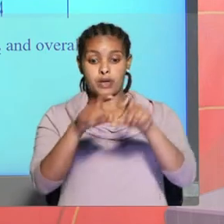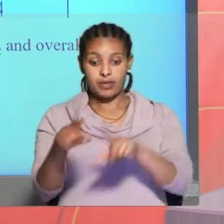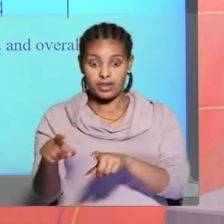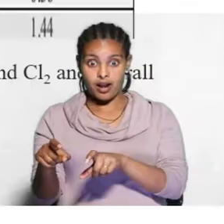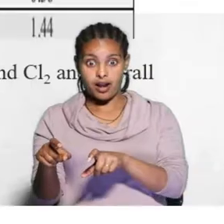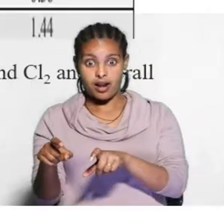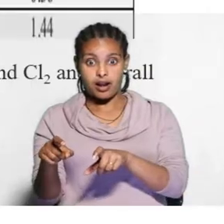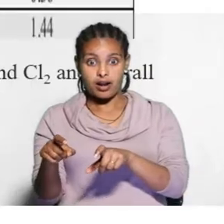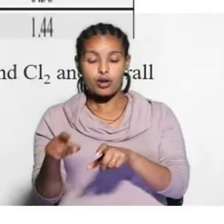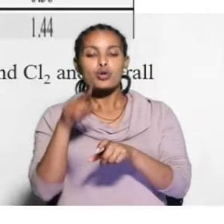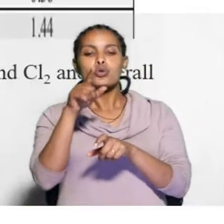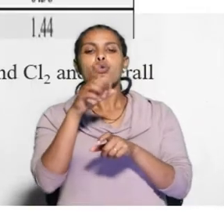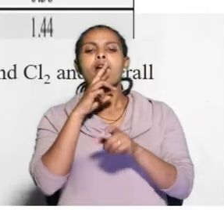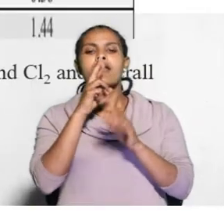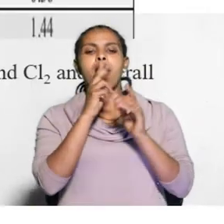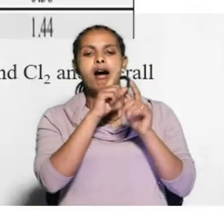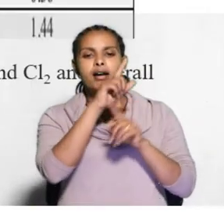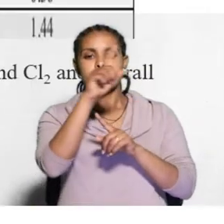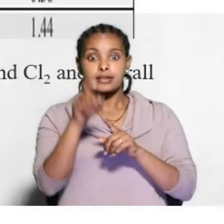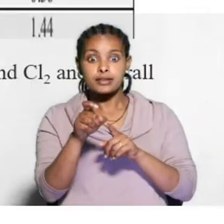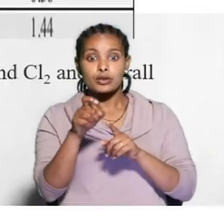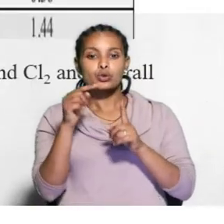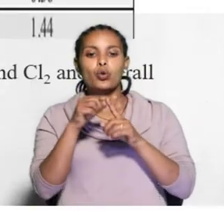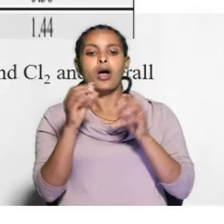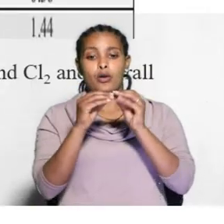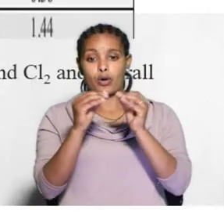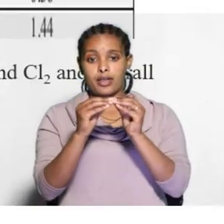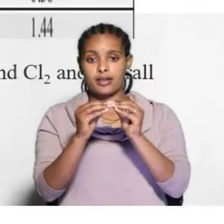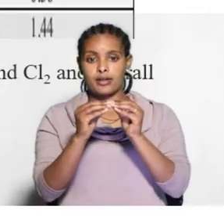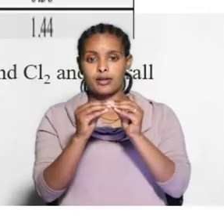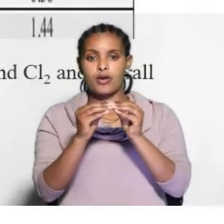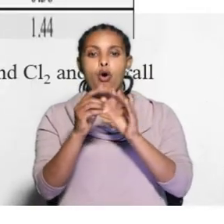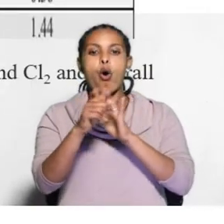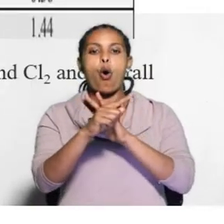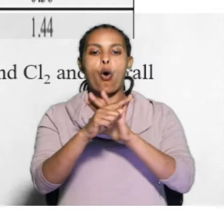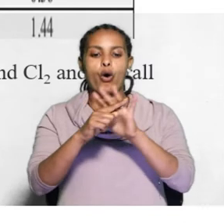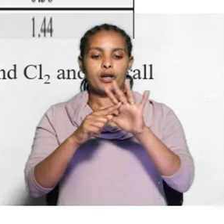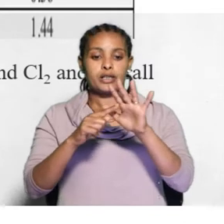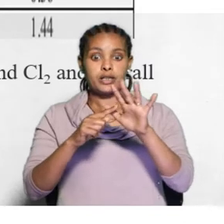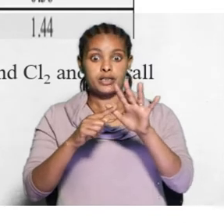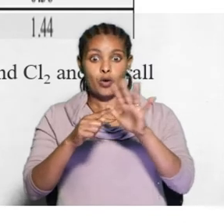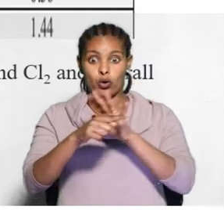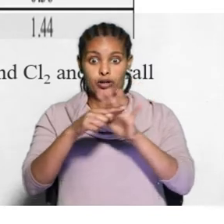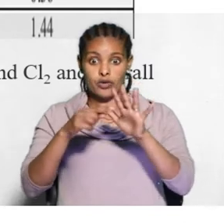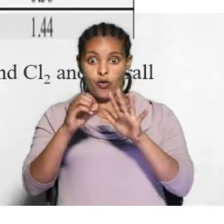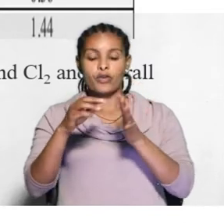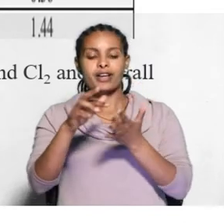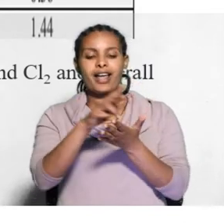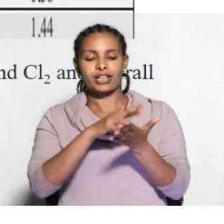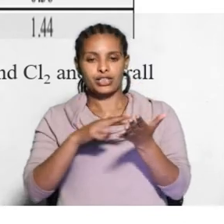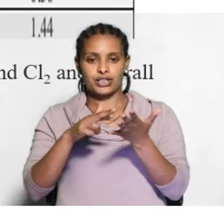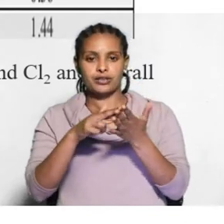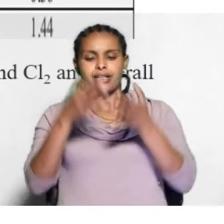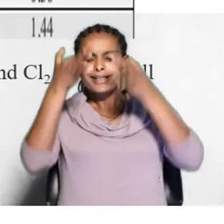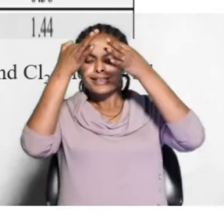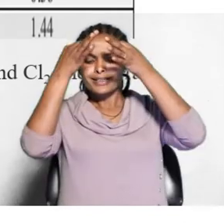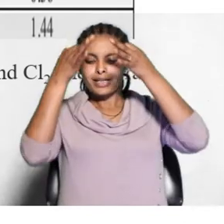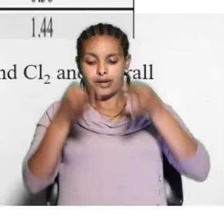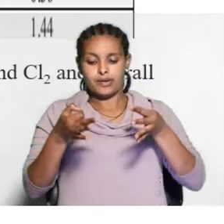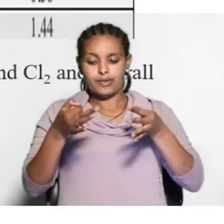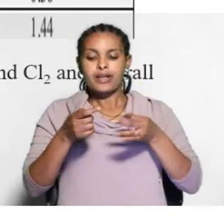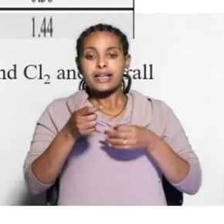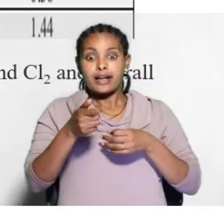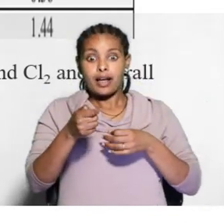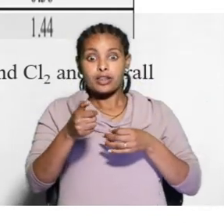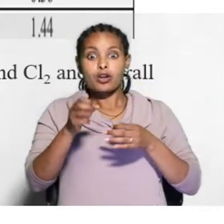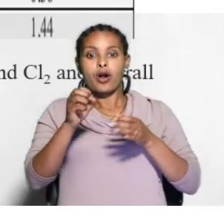experimentally you are asked to calculate order of the reaction determine the